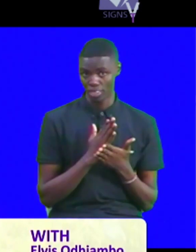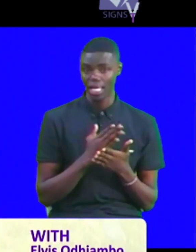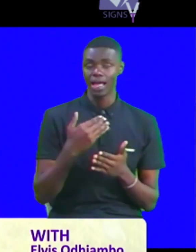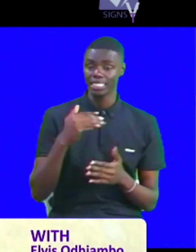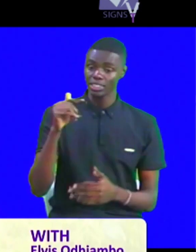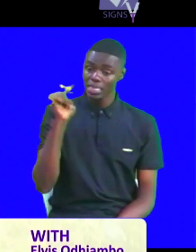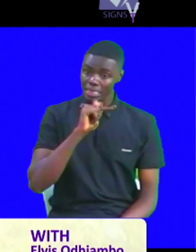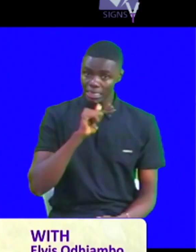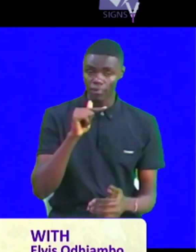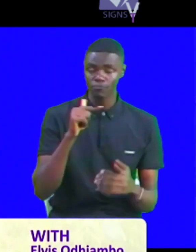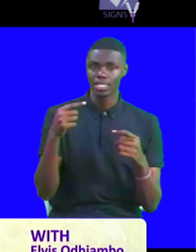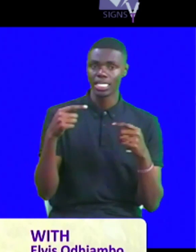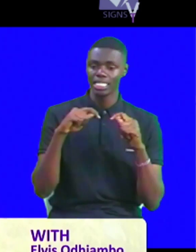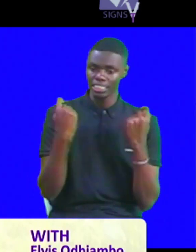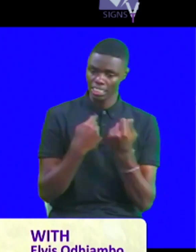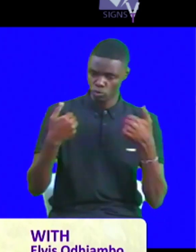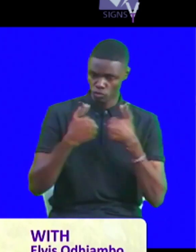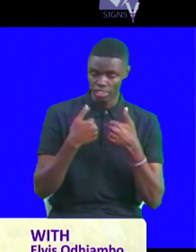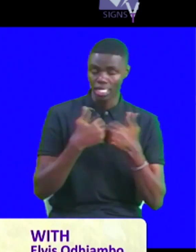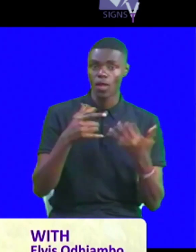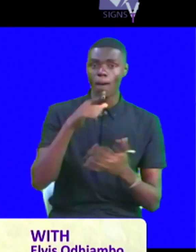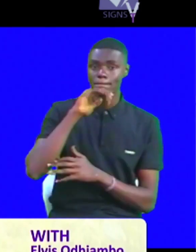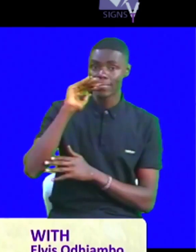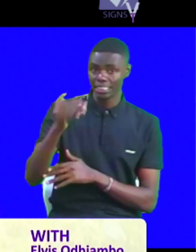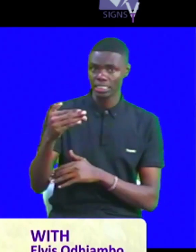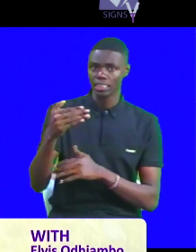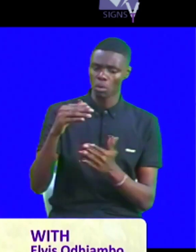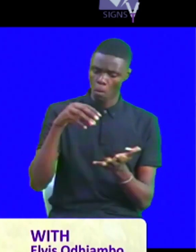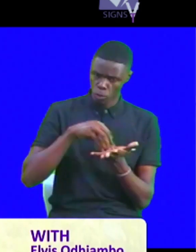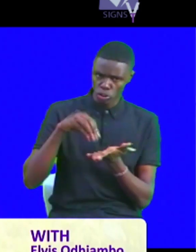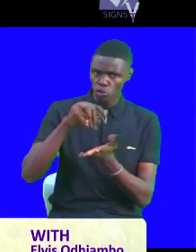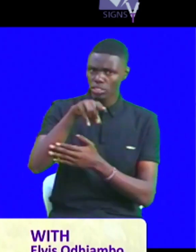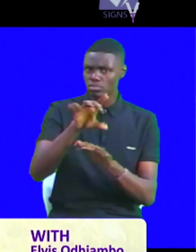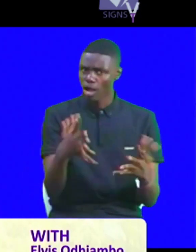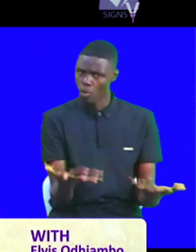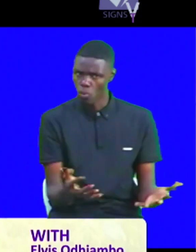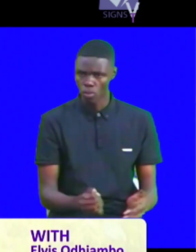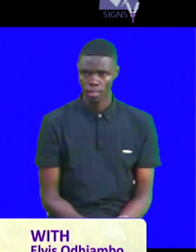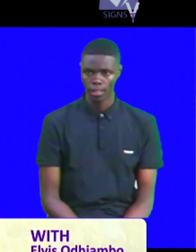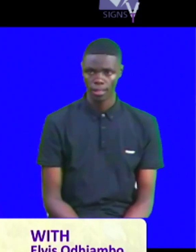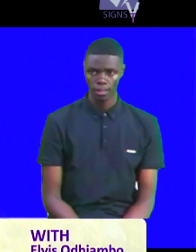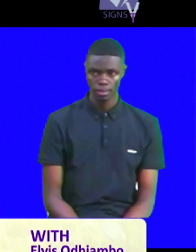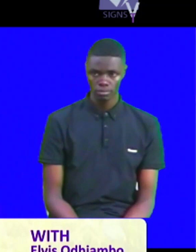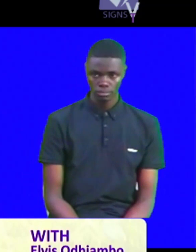Kaiseri. Unajua, they are a tough team to face. How should Manchester City line up in your perspective, Elvis?